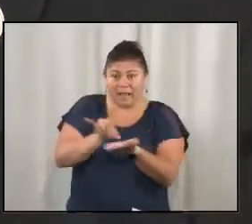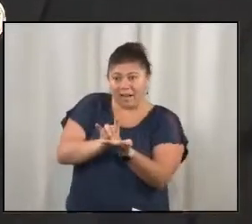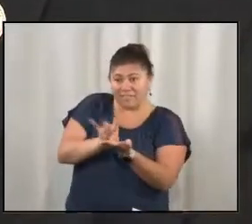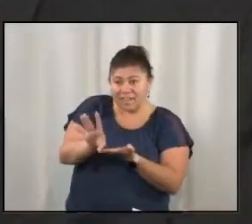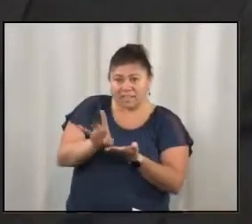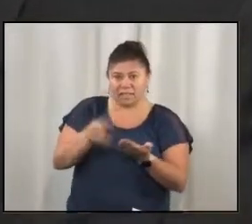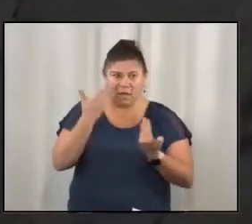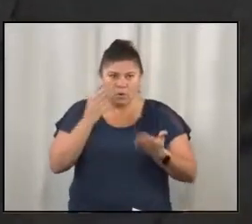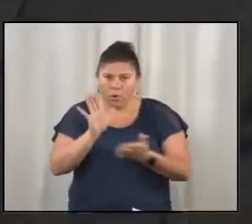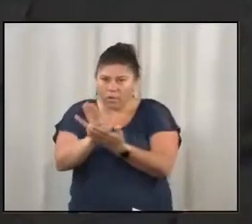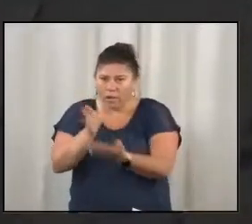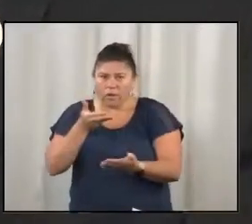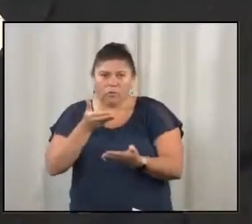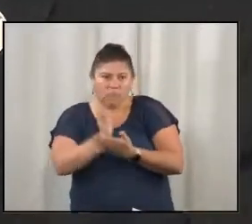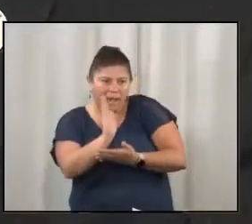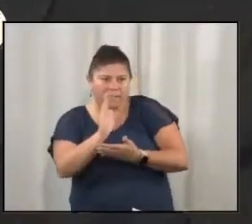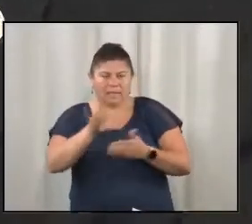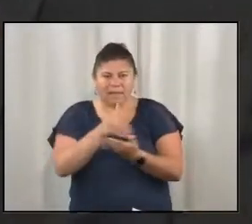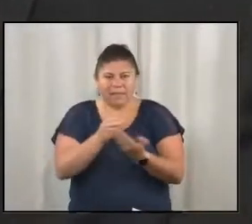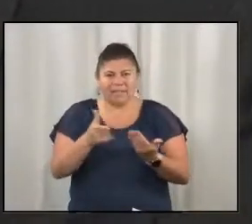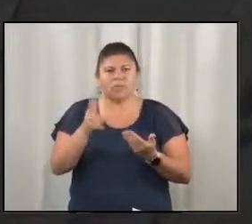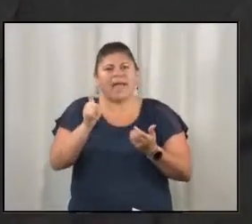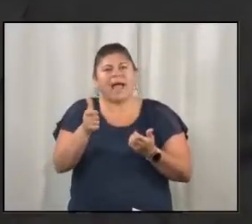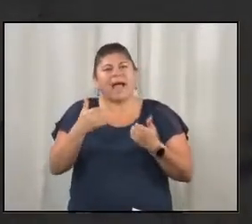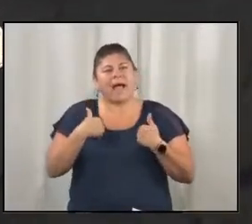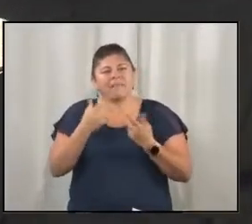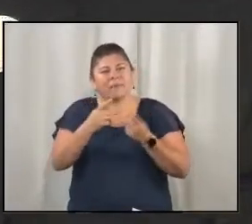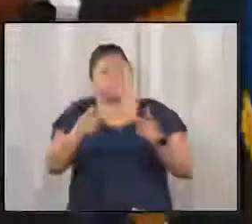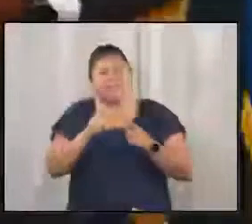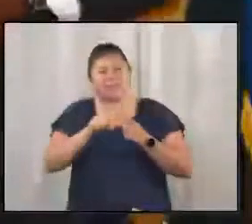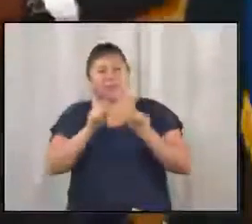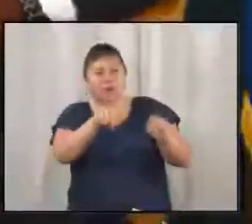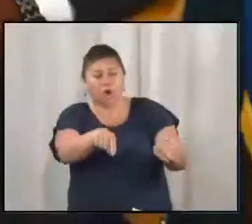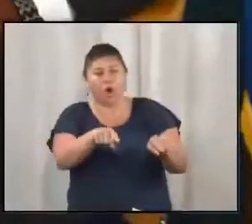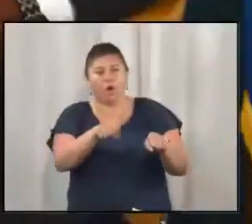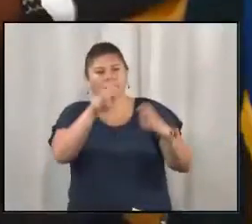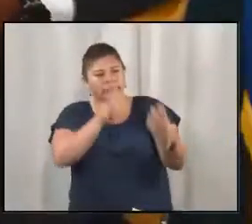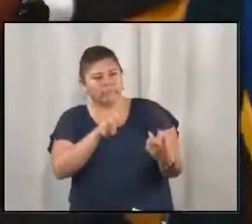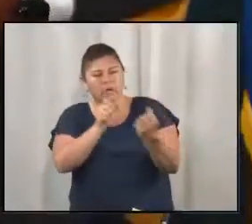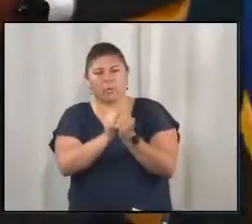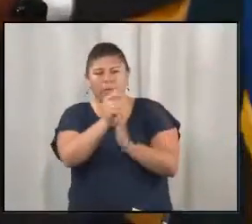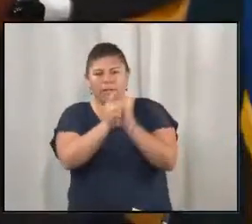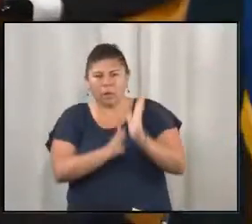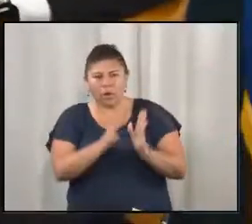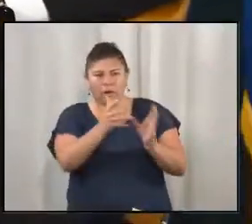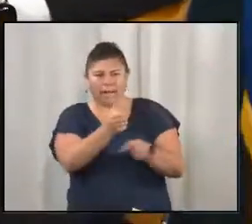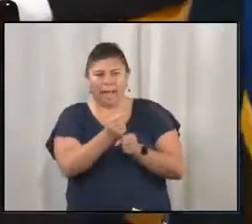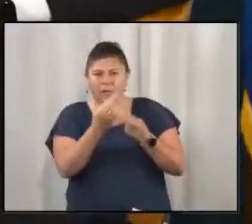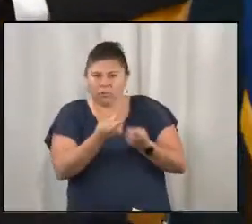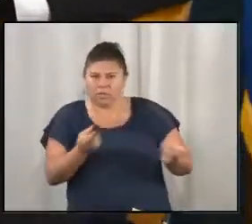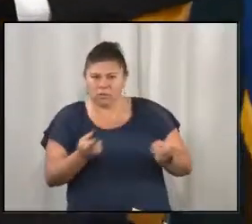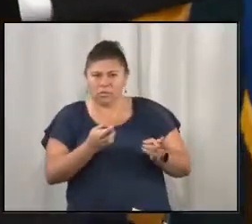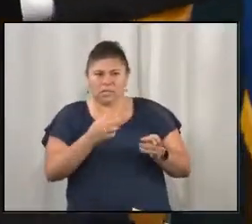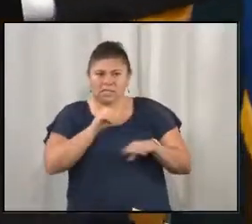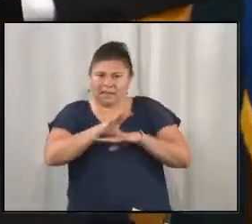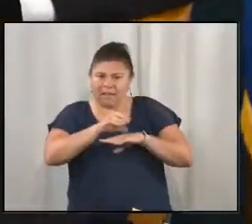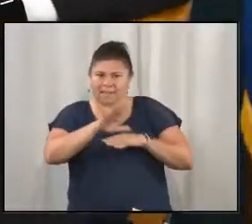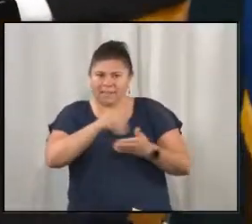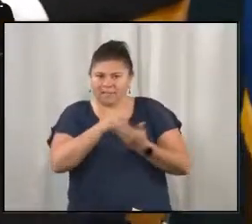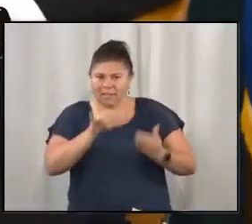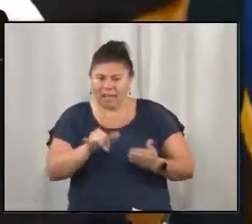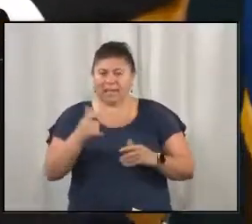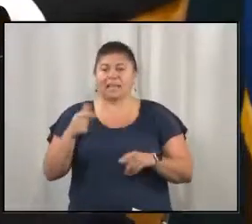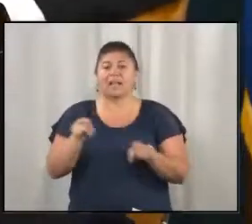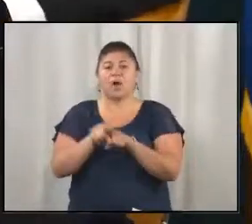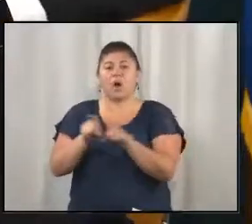go to navigate and find pathways to stay in their home, and then additional resources. We replenish the Justice Fund